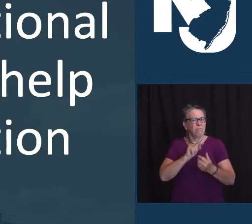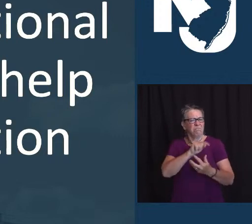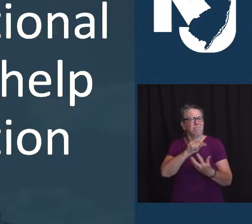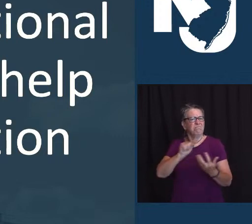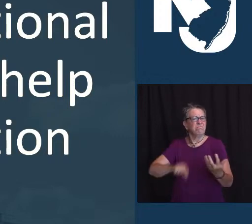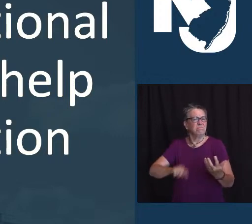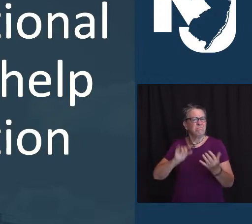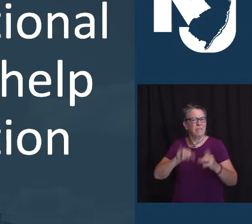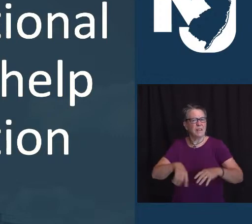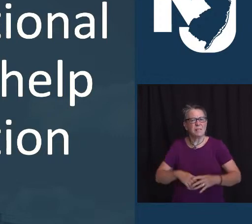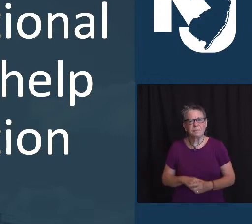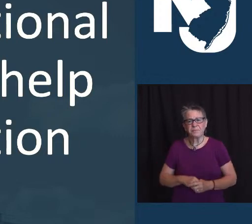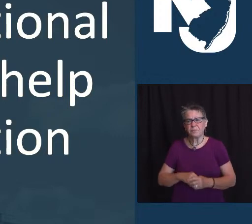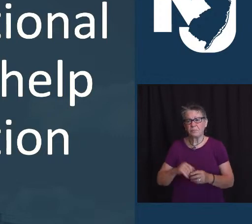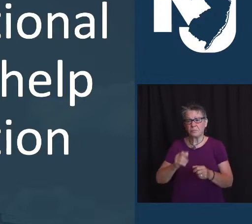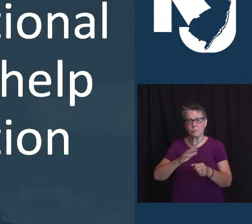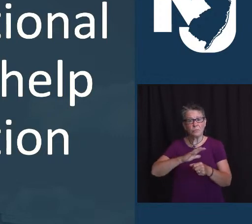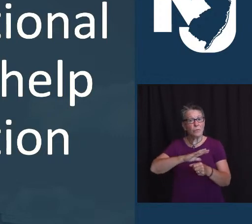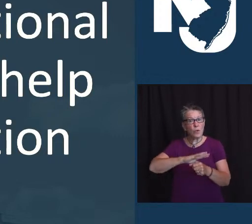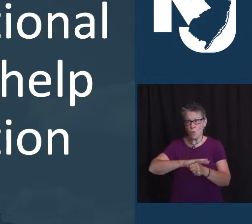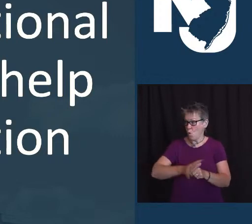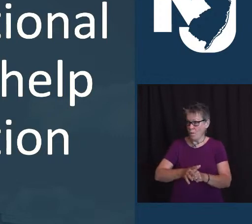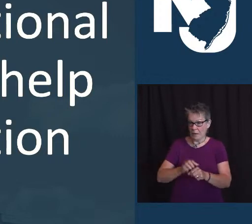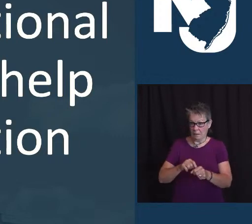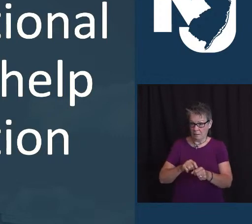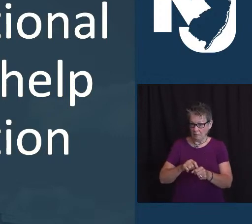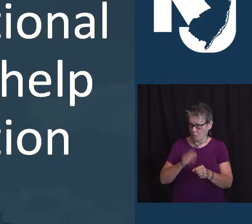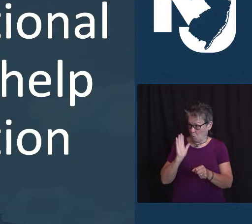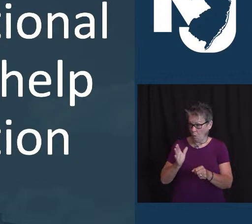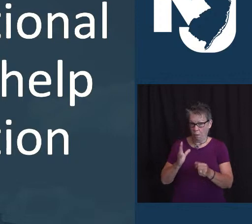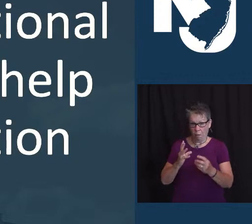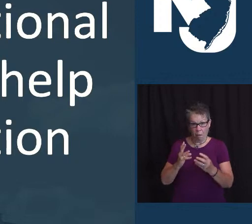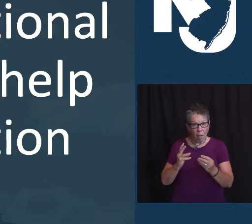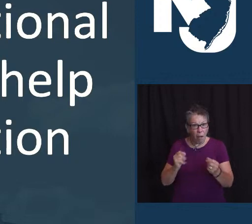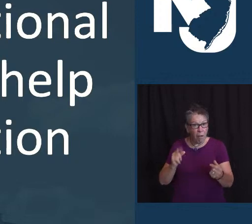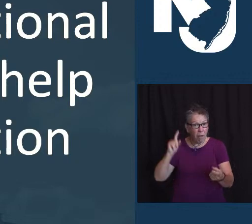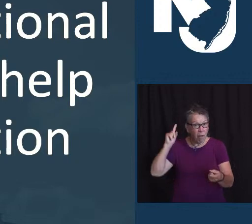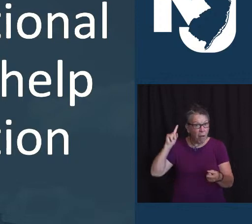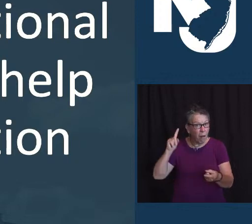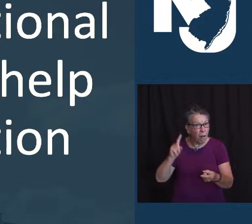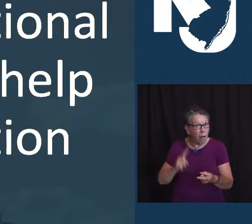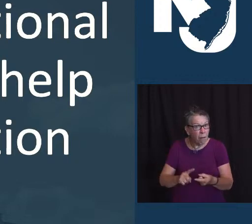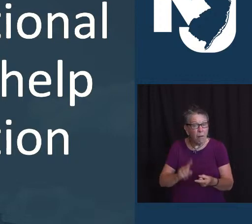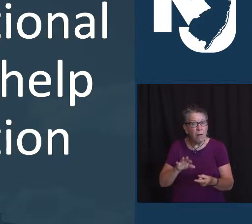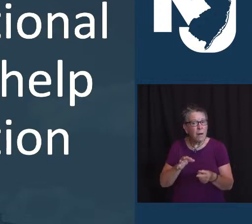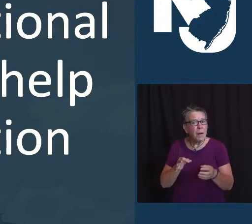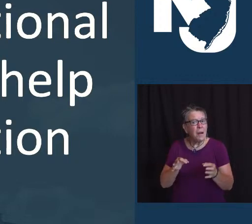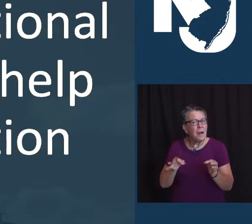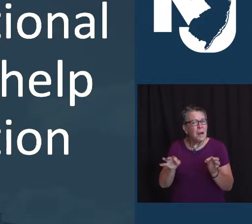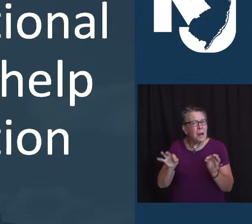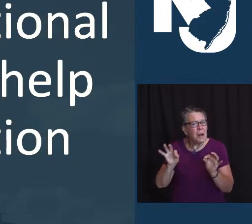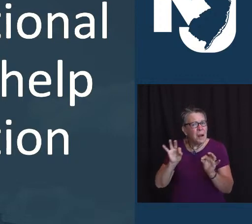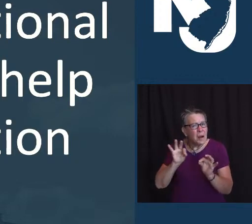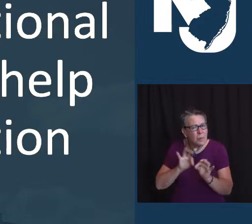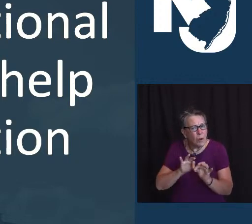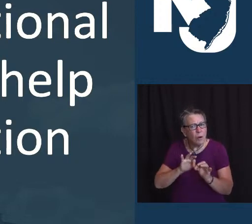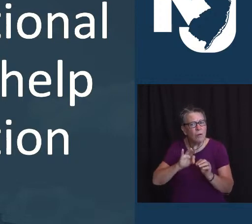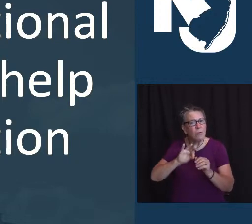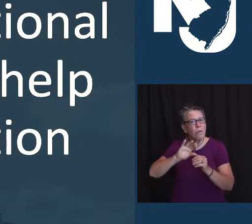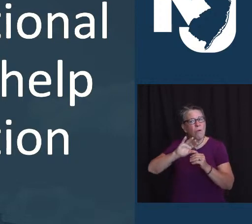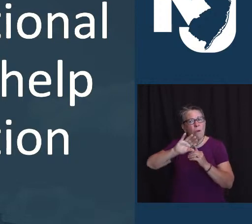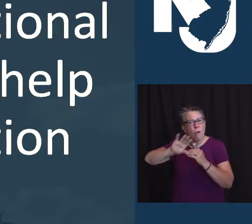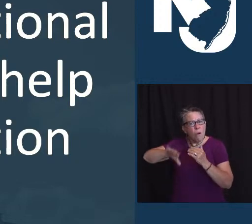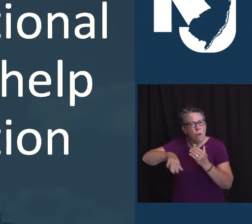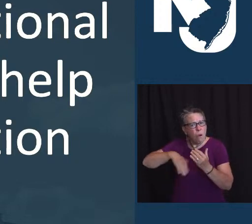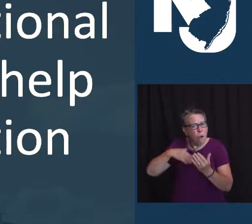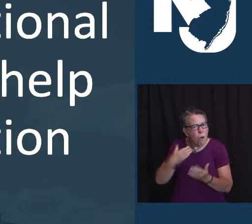has the tools they will need for success in the workforce of tomorrow. This is where our state's colleges and universities